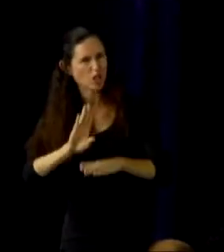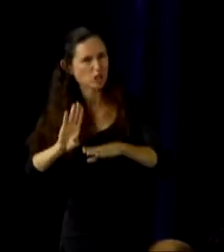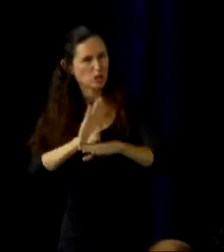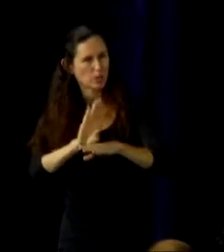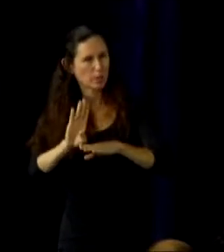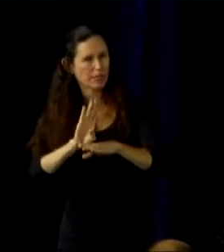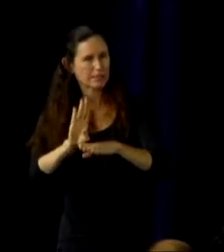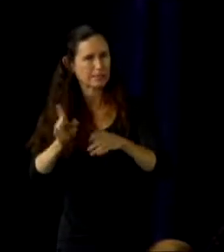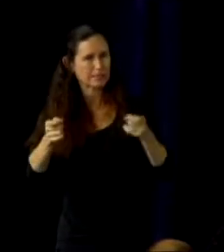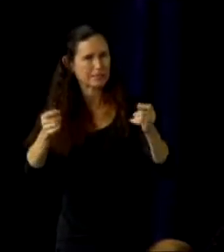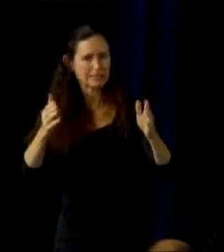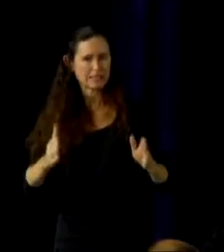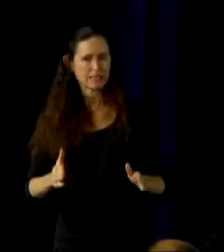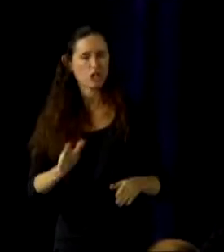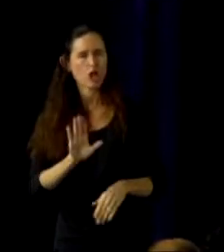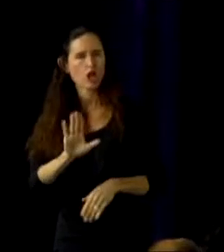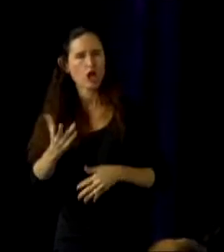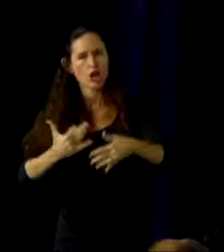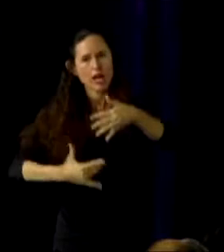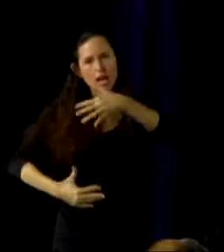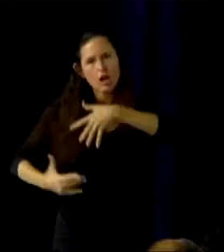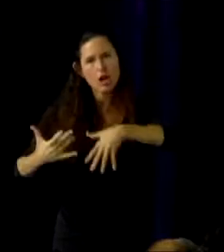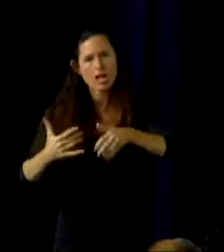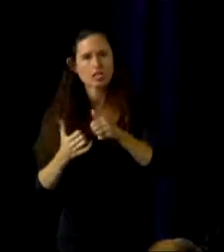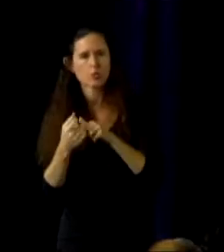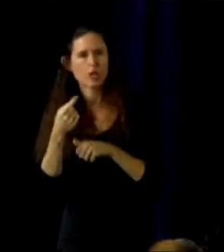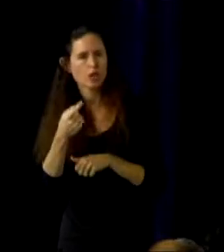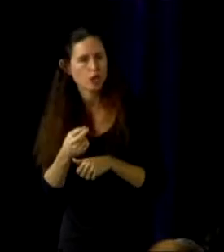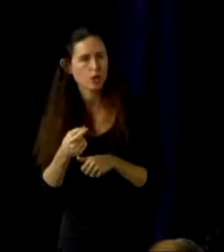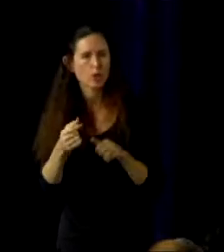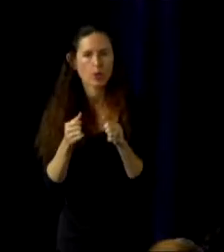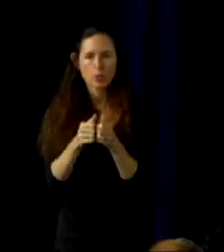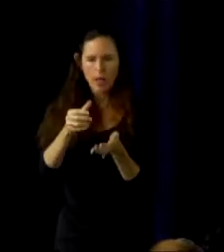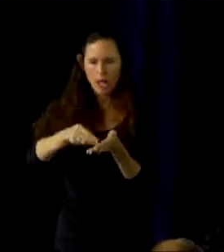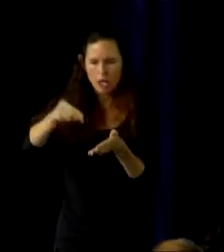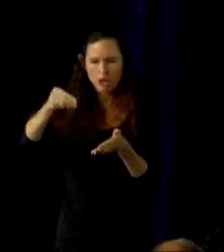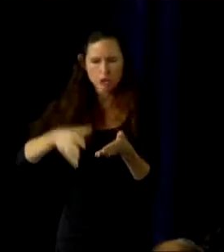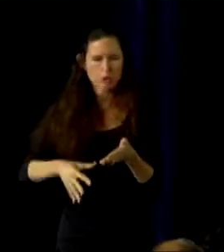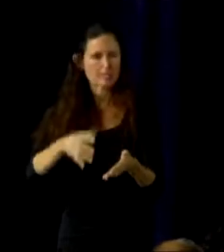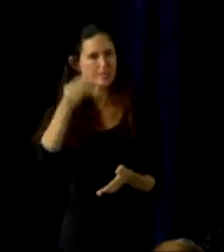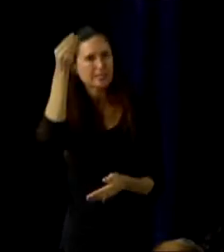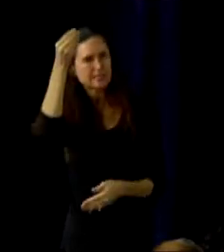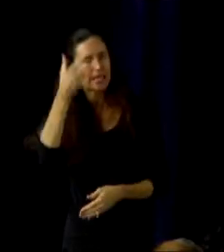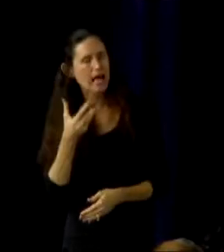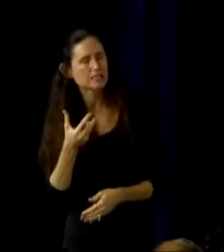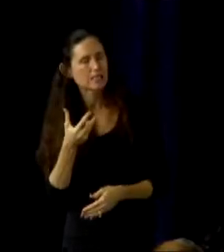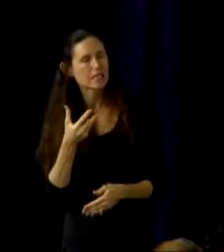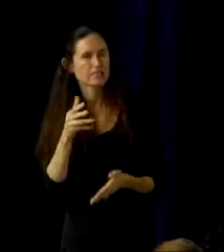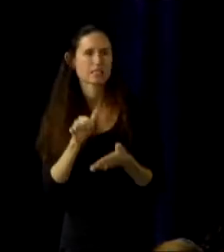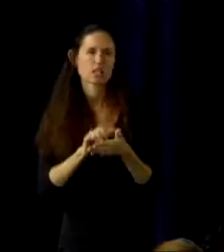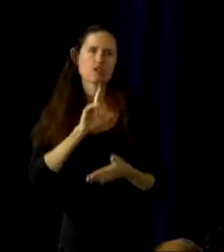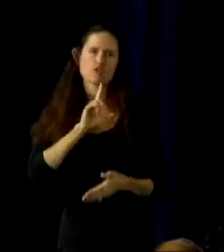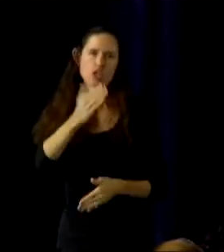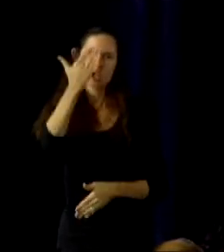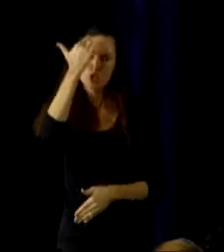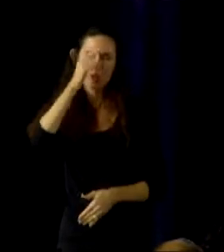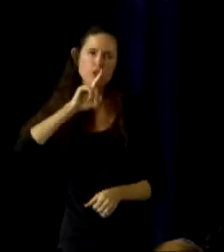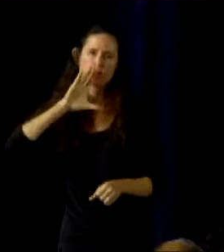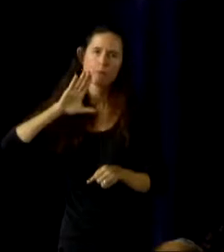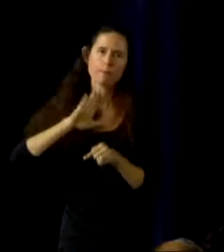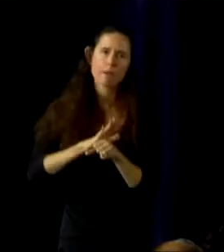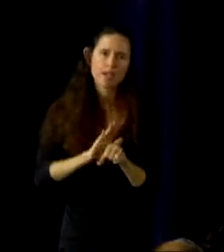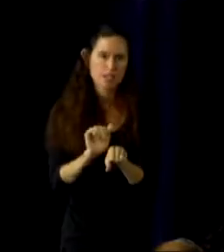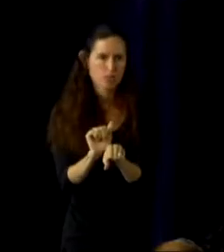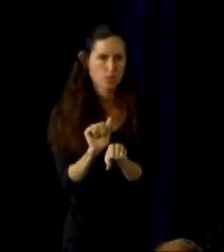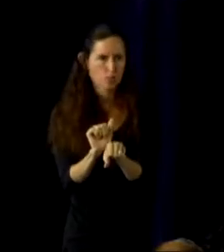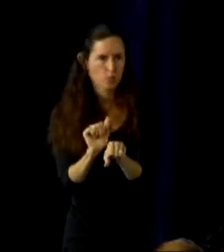them. Their interactions with you, their interactions with our student tells us how much they know that you are committed to this work.